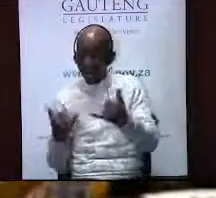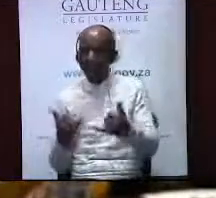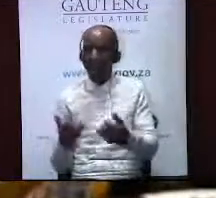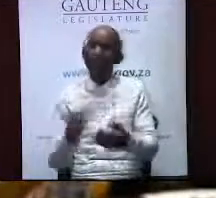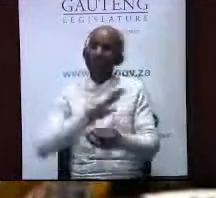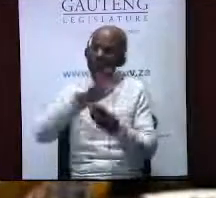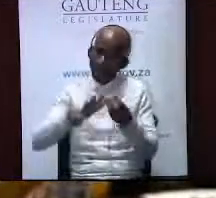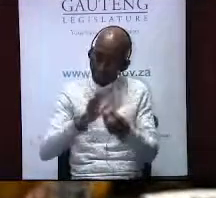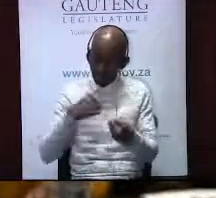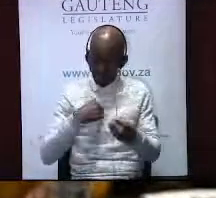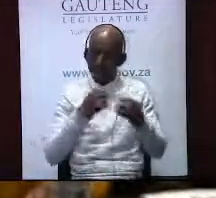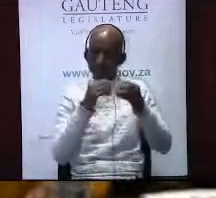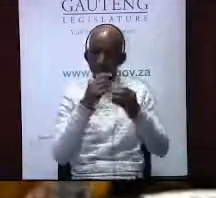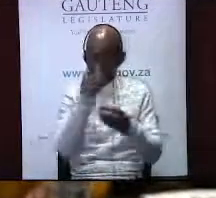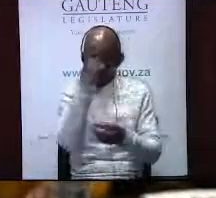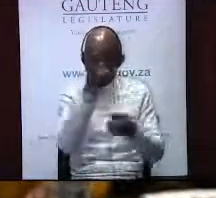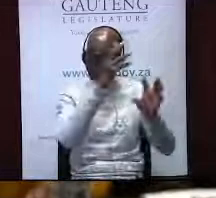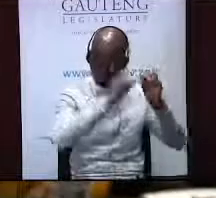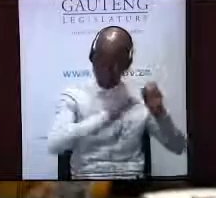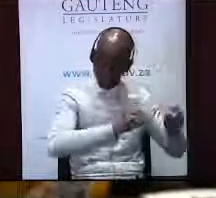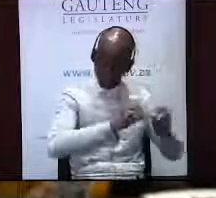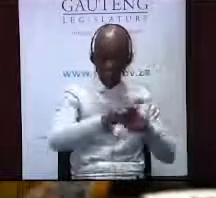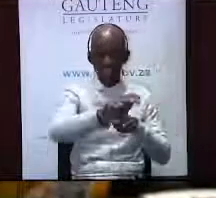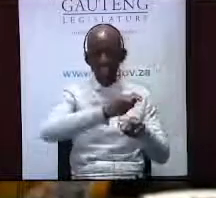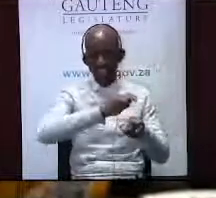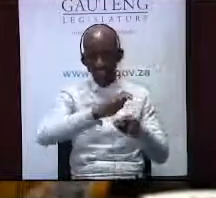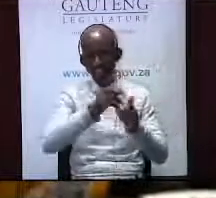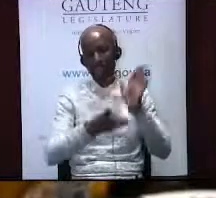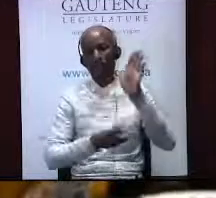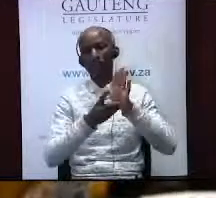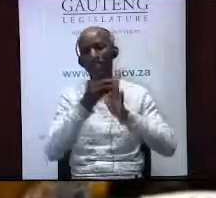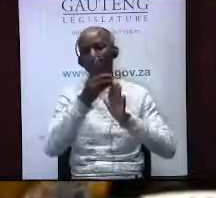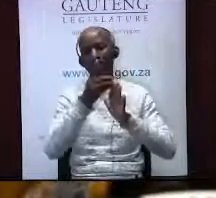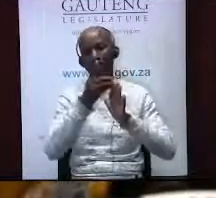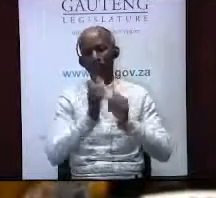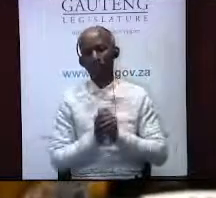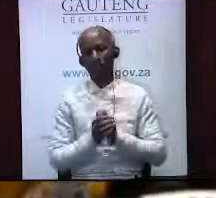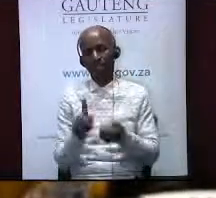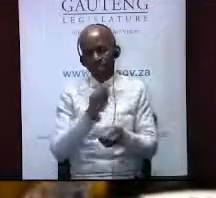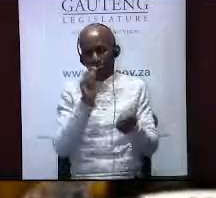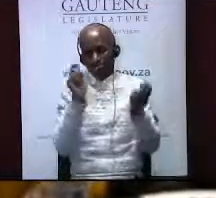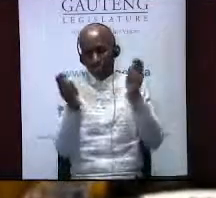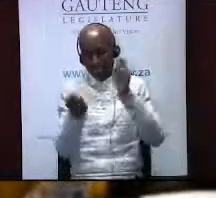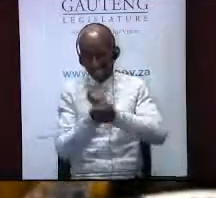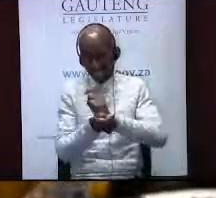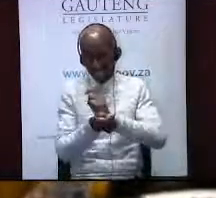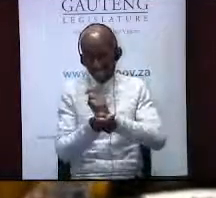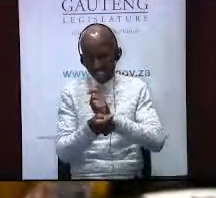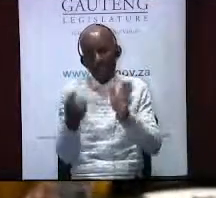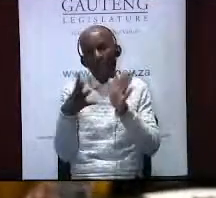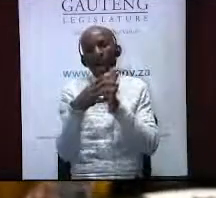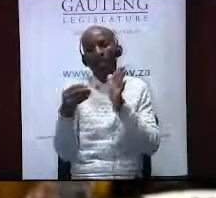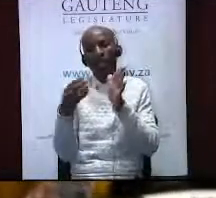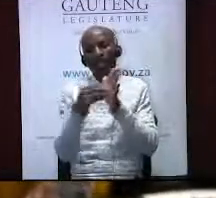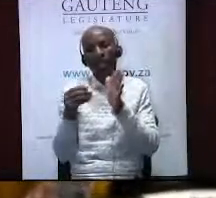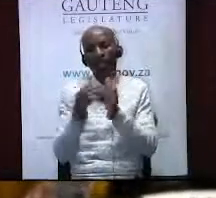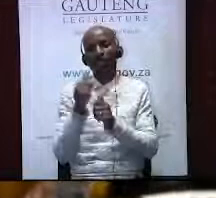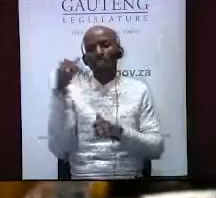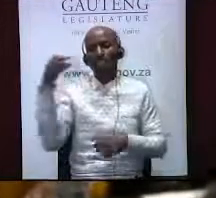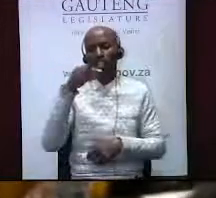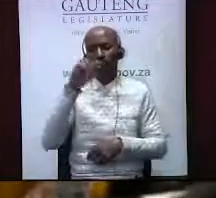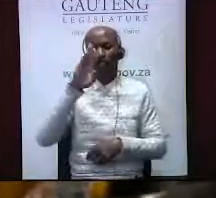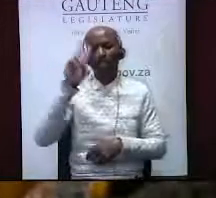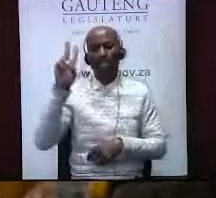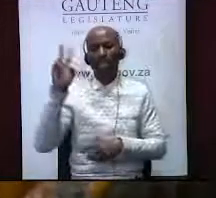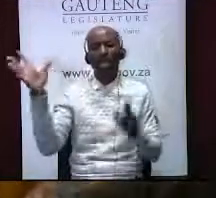firmly I believe in teaching and training and developing to change the outcome of gender-based violence